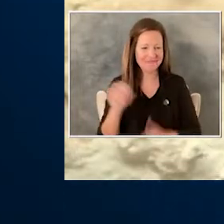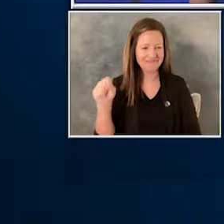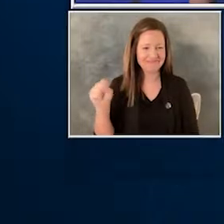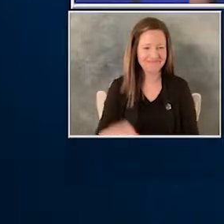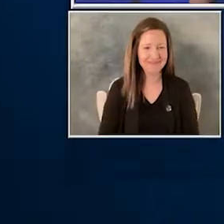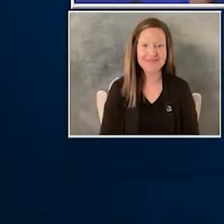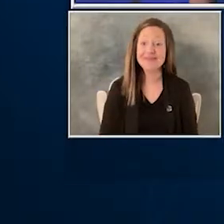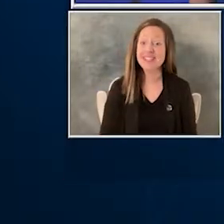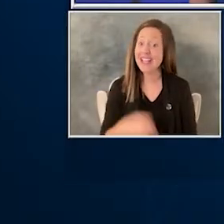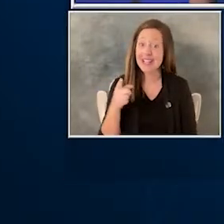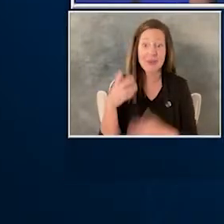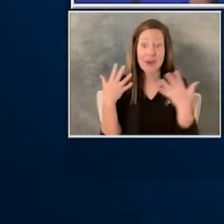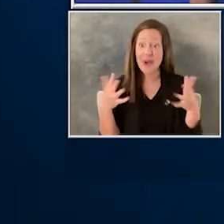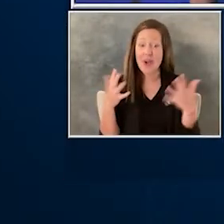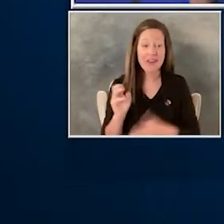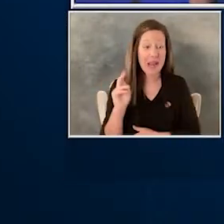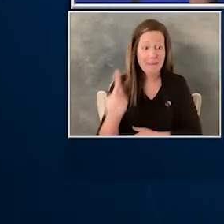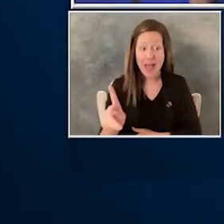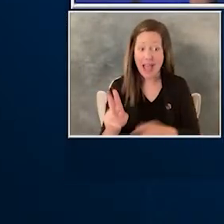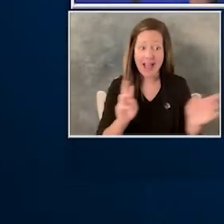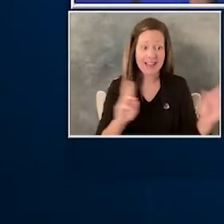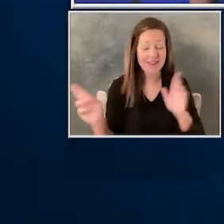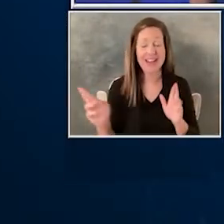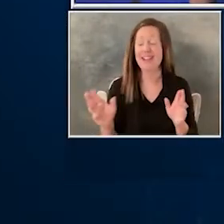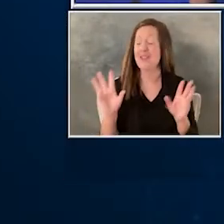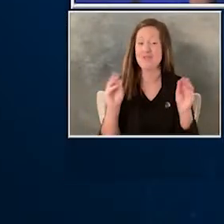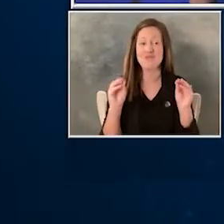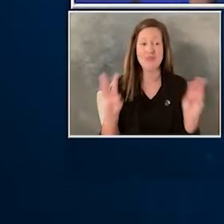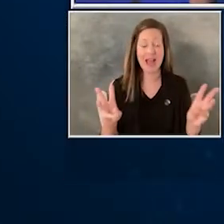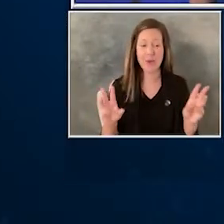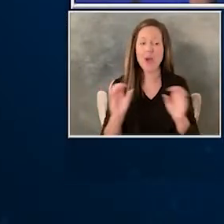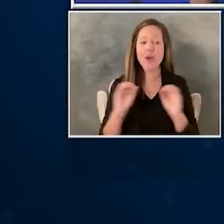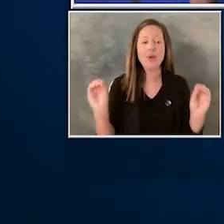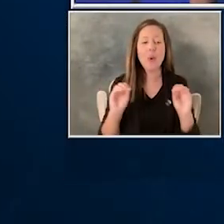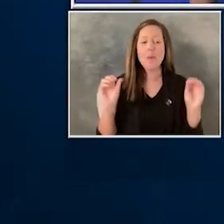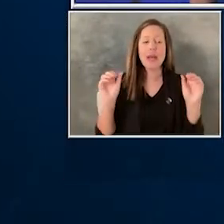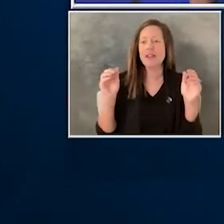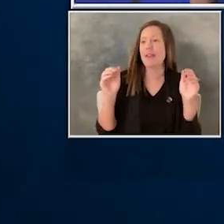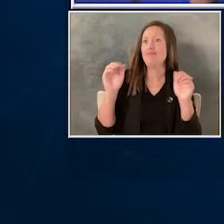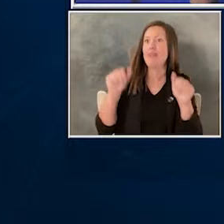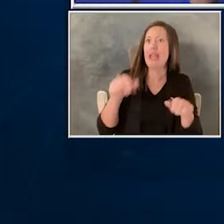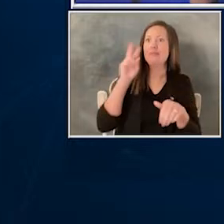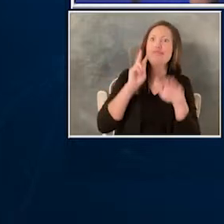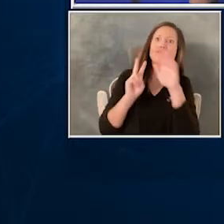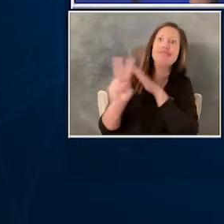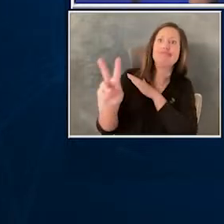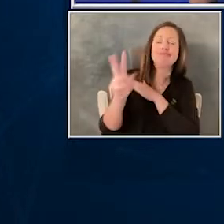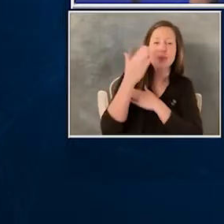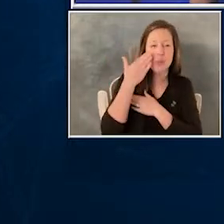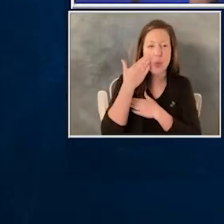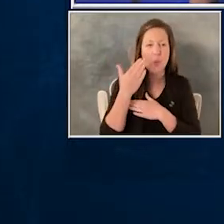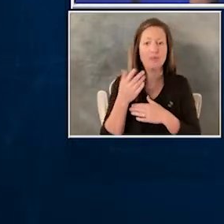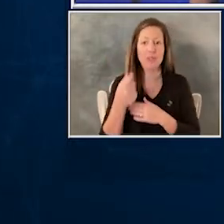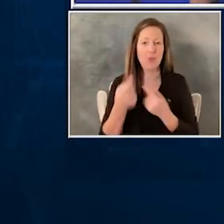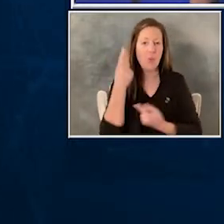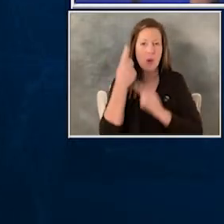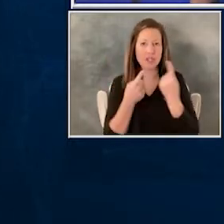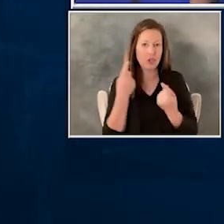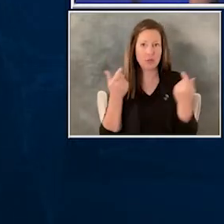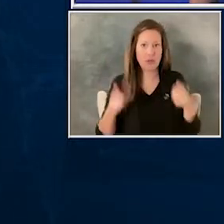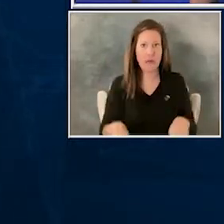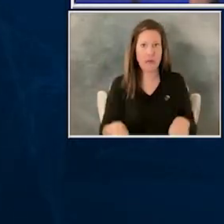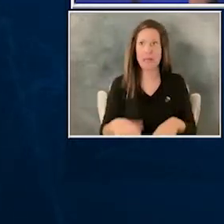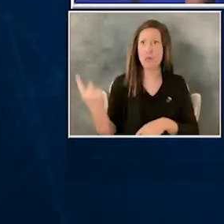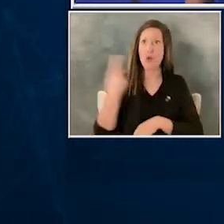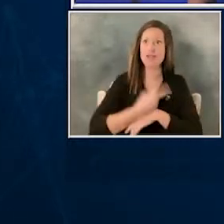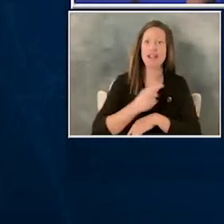already back in the saddle doing that. Nobody has a crystal ball. Yeah. Have you ever wondered what would happen if one day your remaining kidney starts to